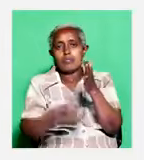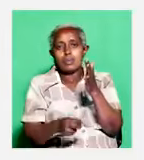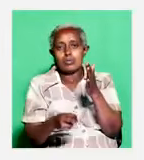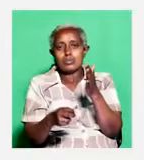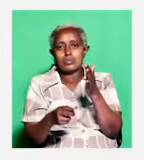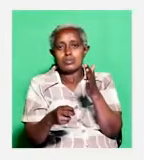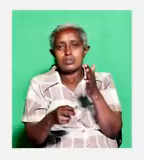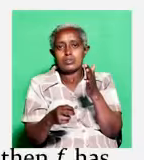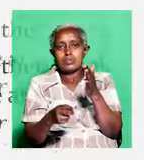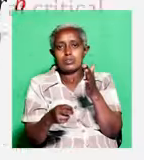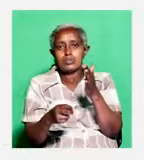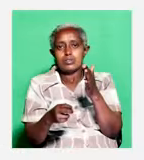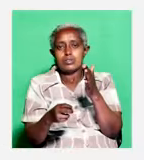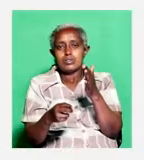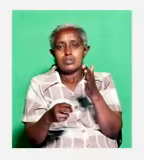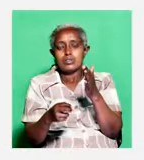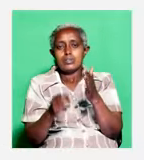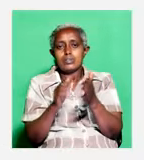values.